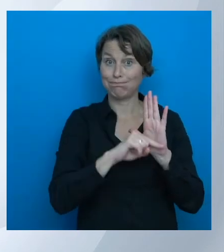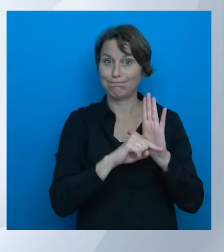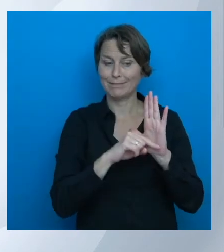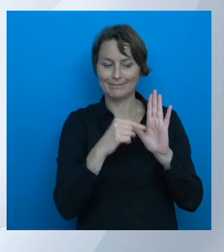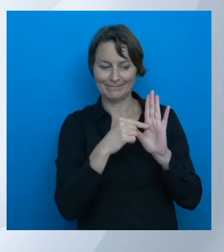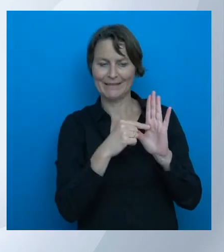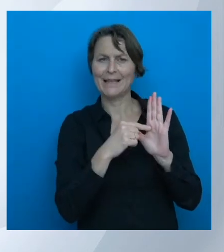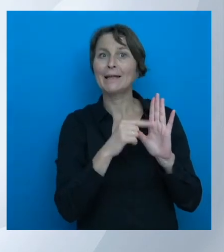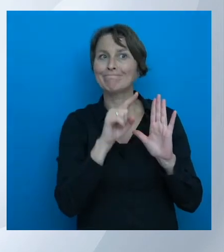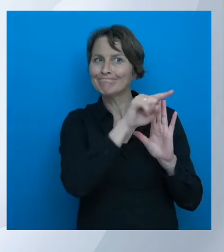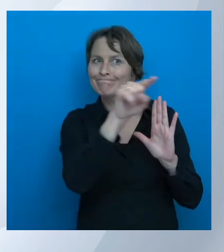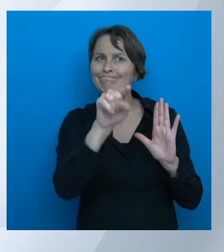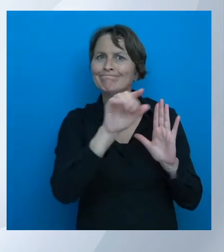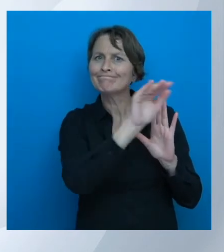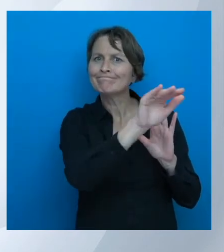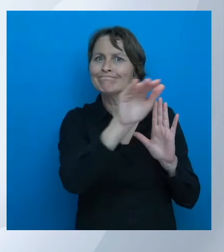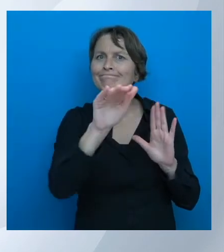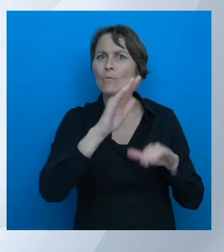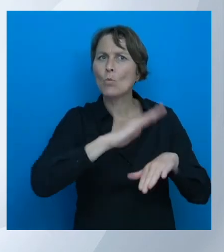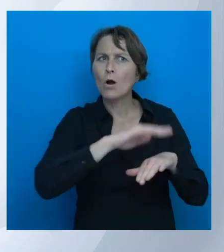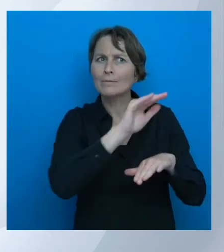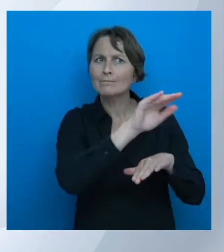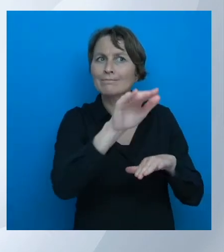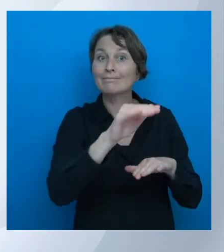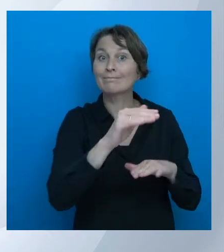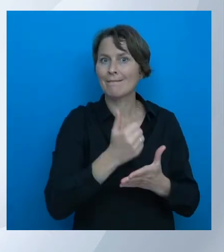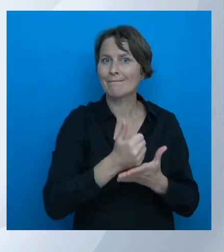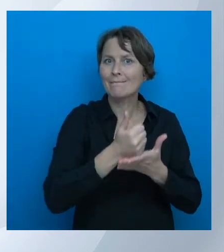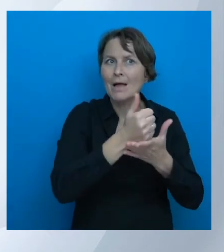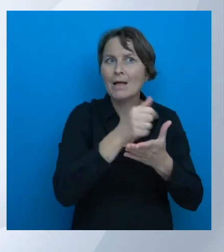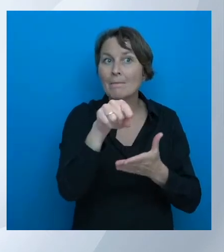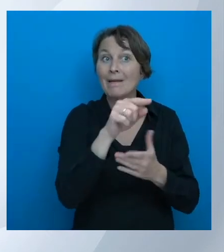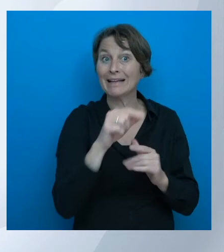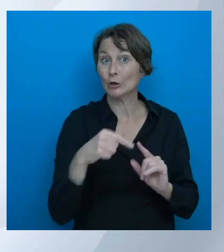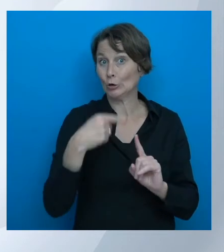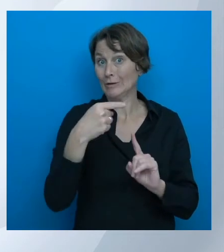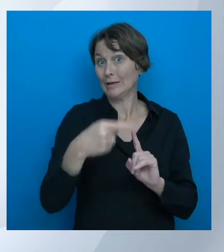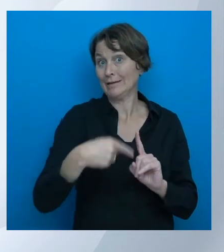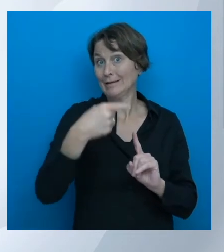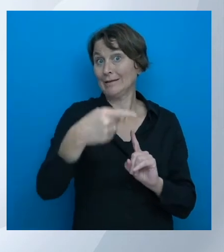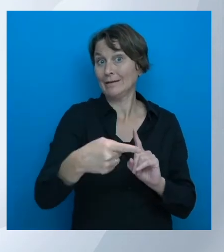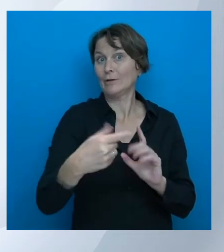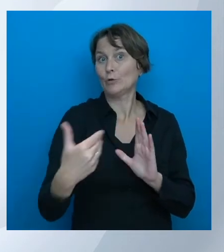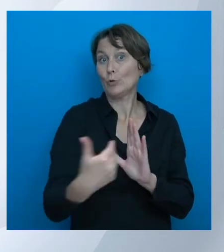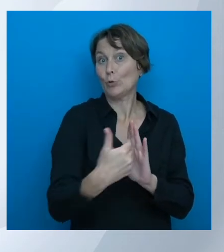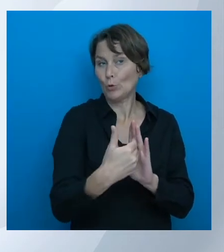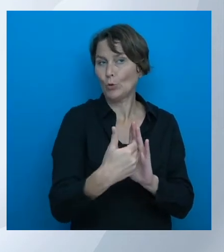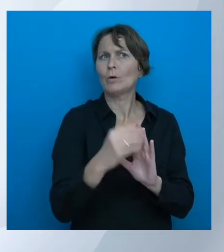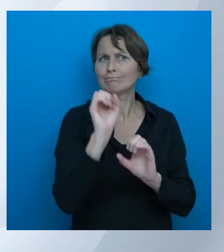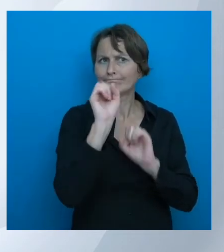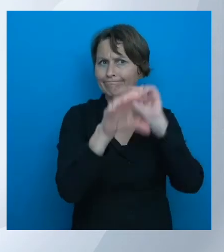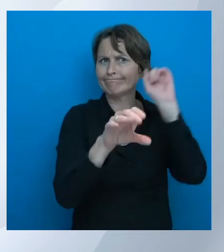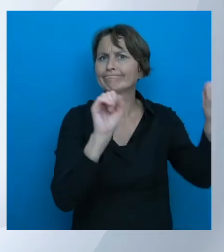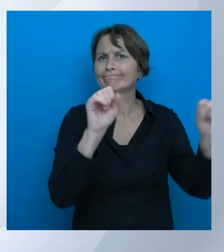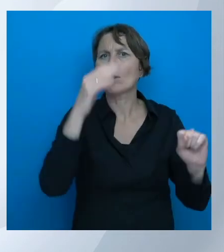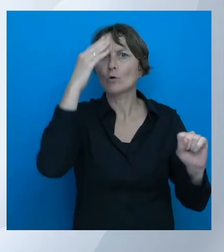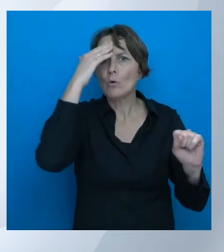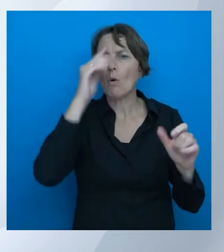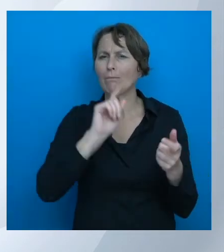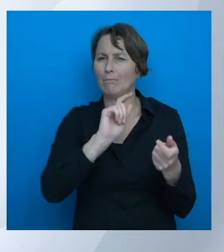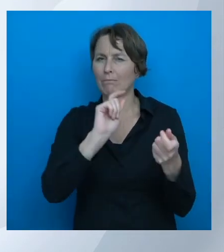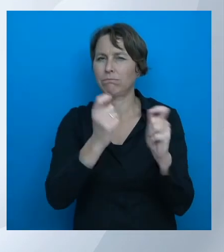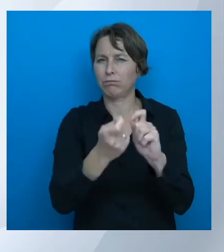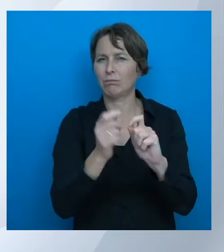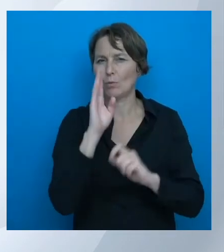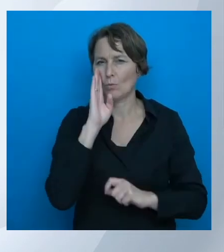in an upcoming version, this will change. So here you will see the